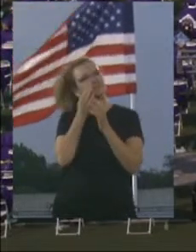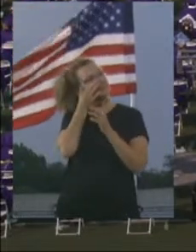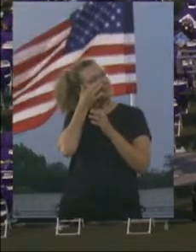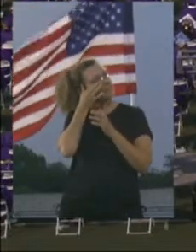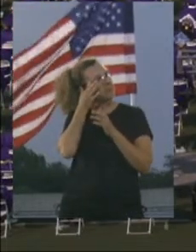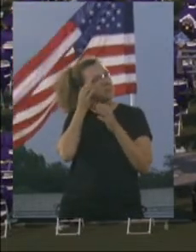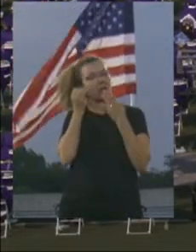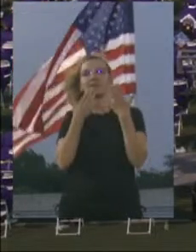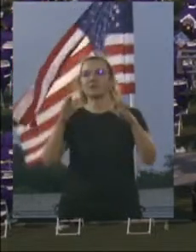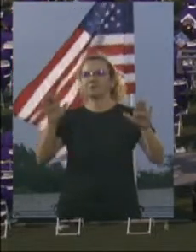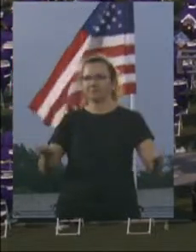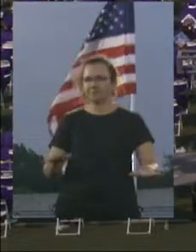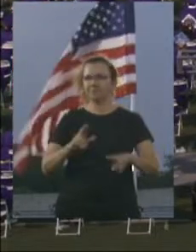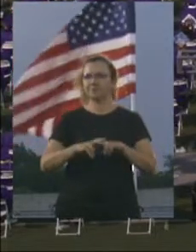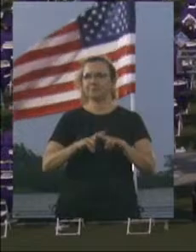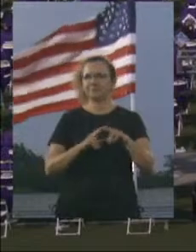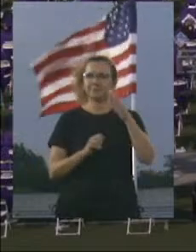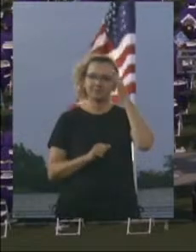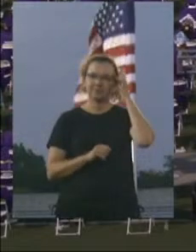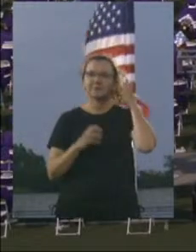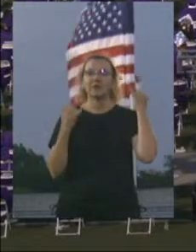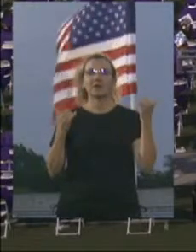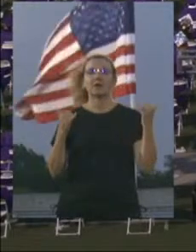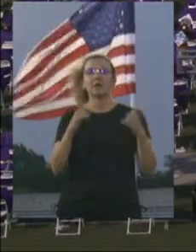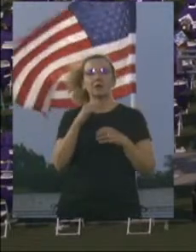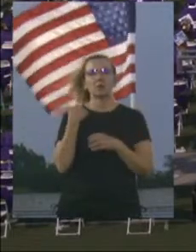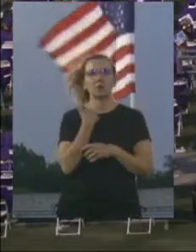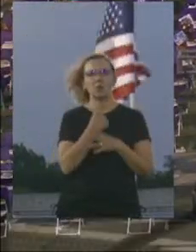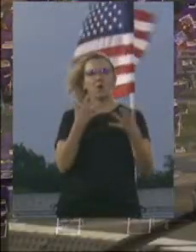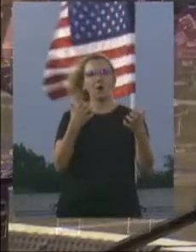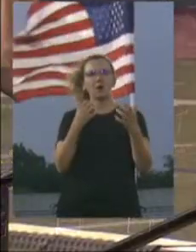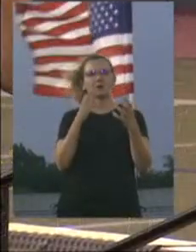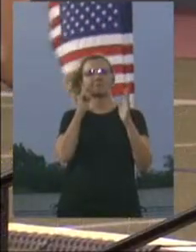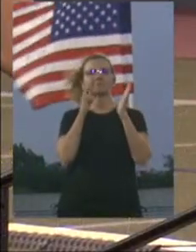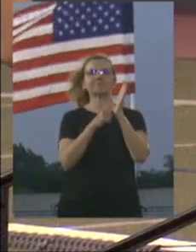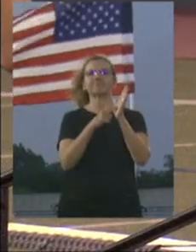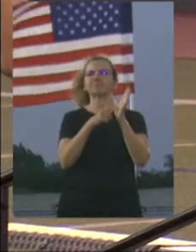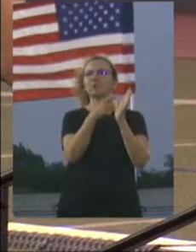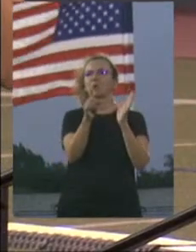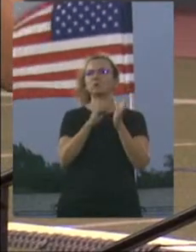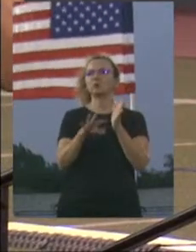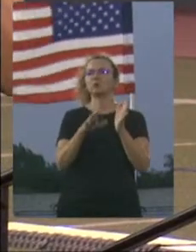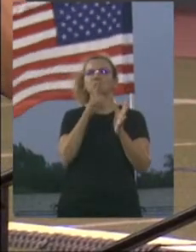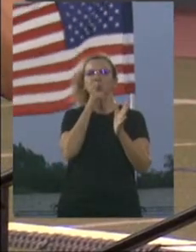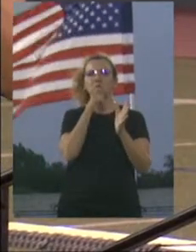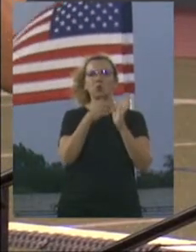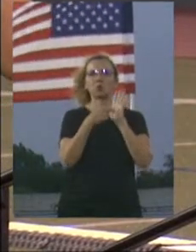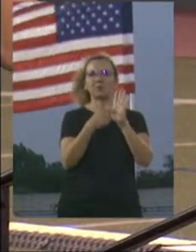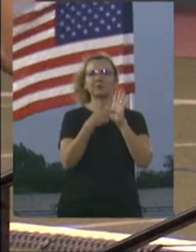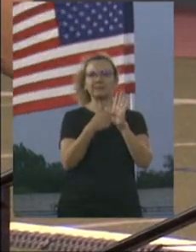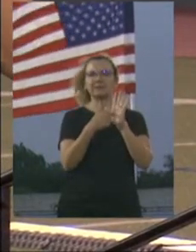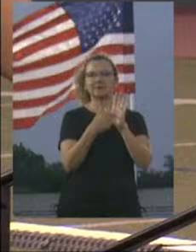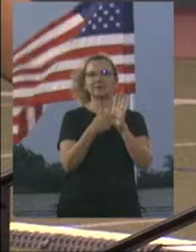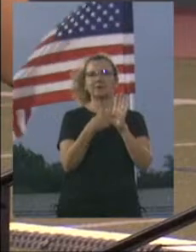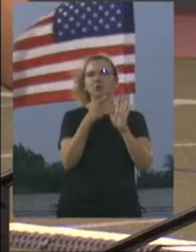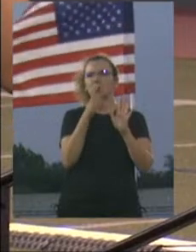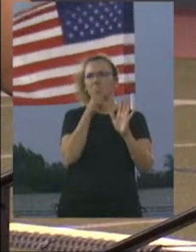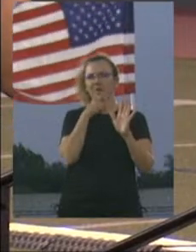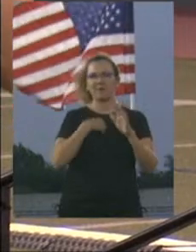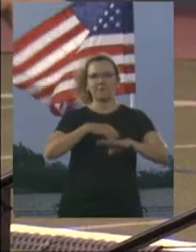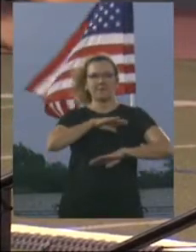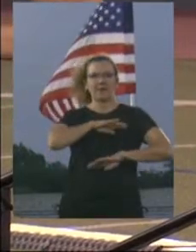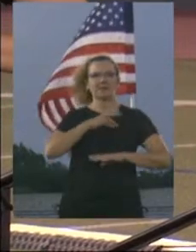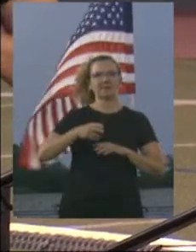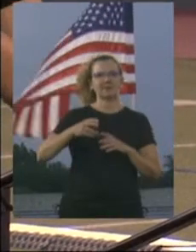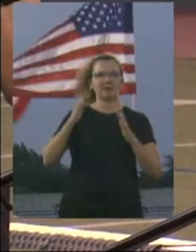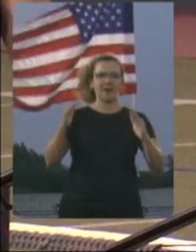Thank you. You may be seated. Next, we'd like to recognize a group of students who represent those that have met the very highest standard in